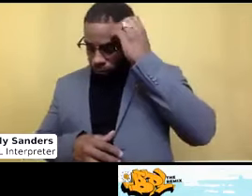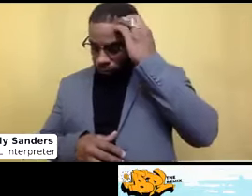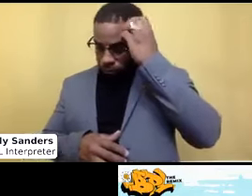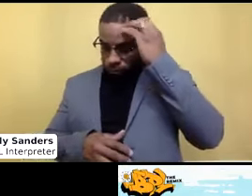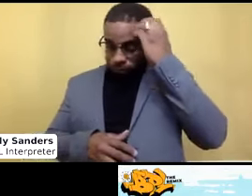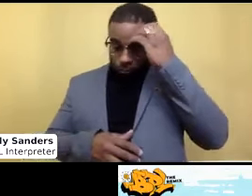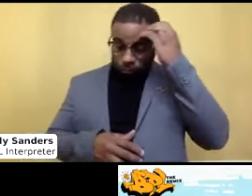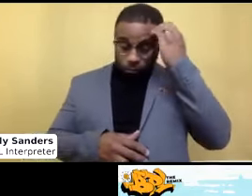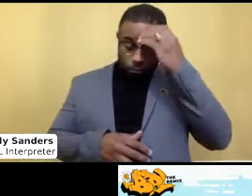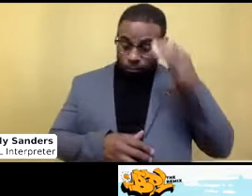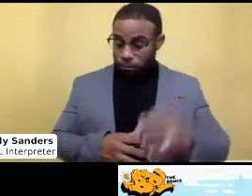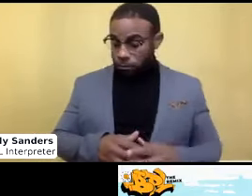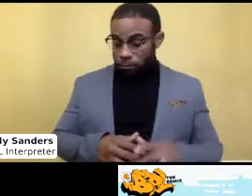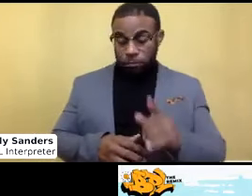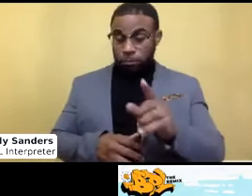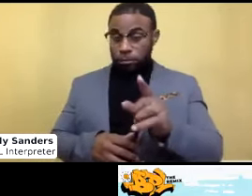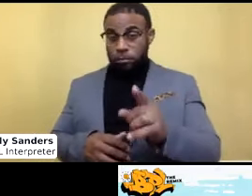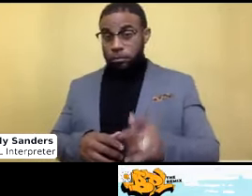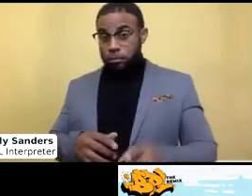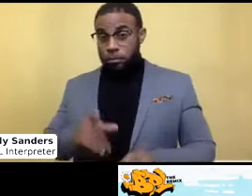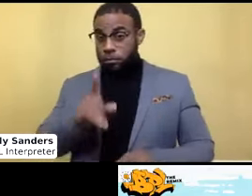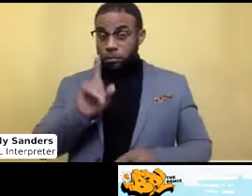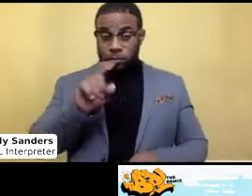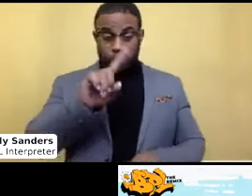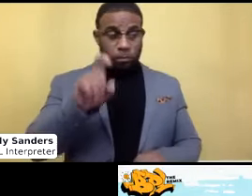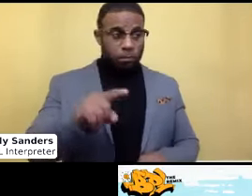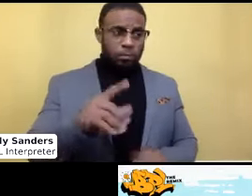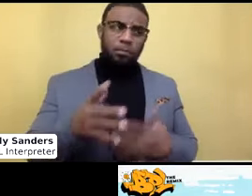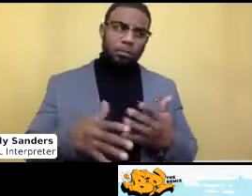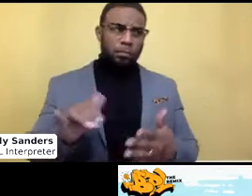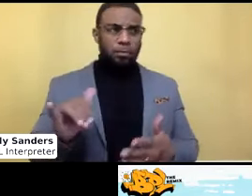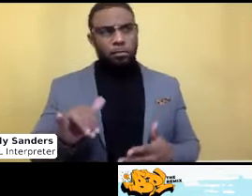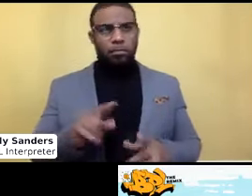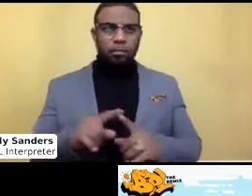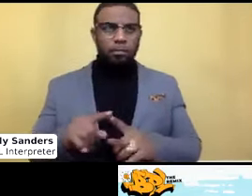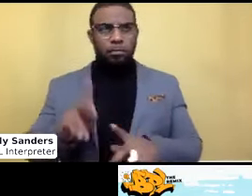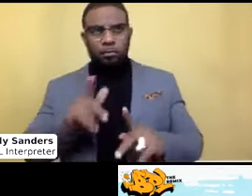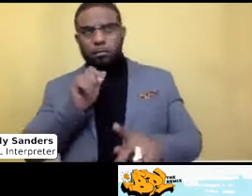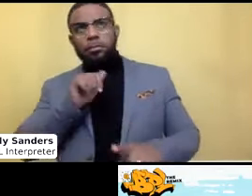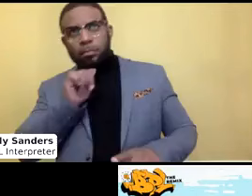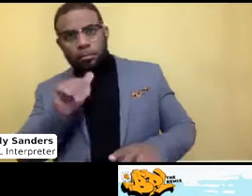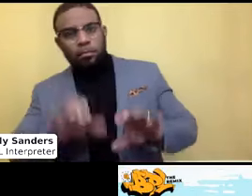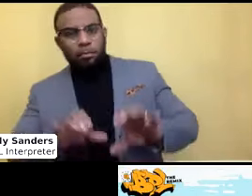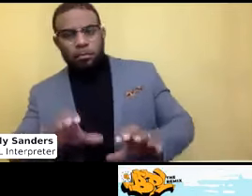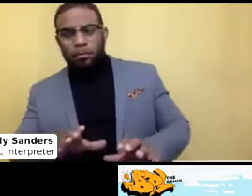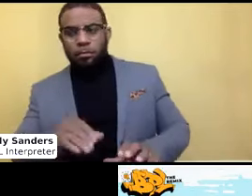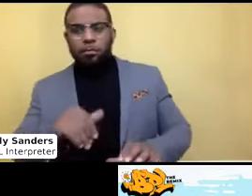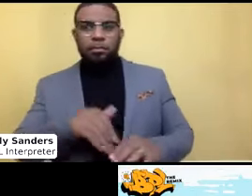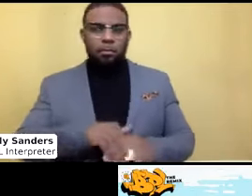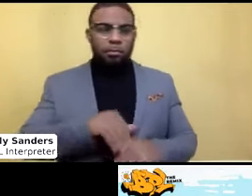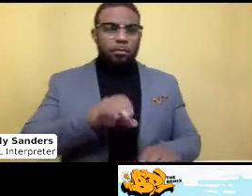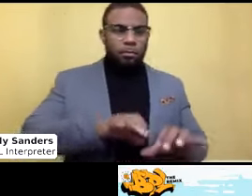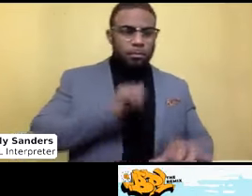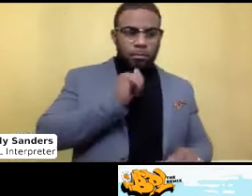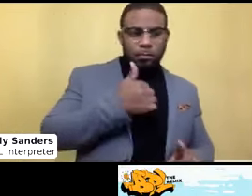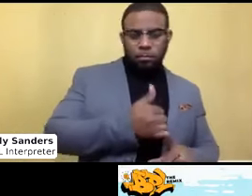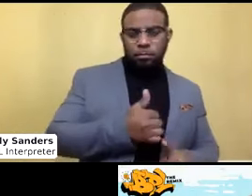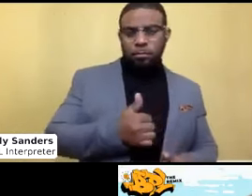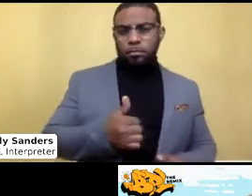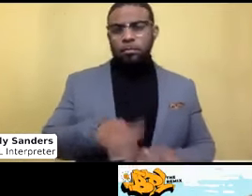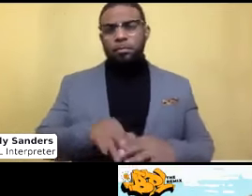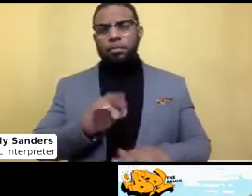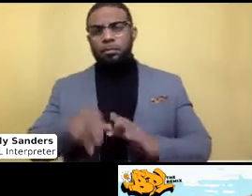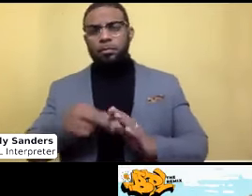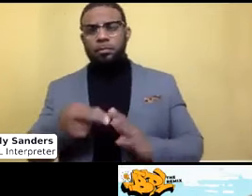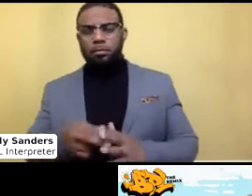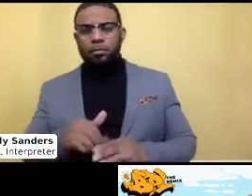I'm you're asking the question kind of like as people who are not Congolese and in the Congo ourselves, basically what is our